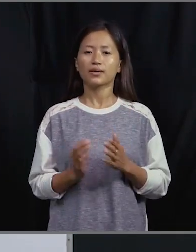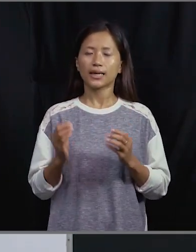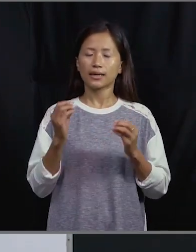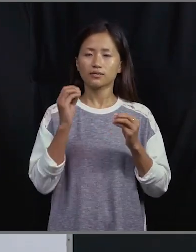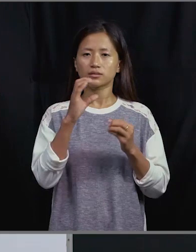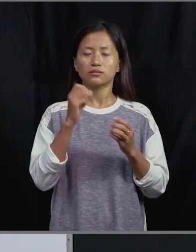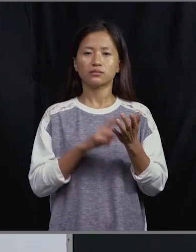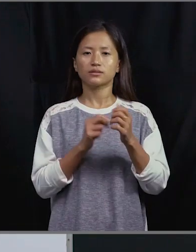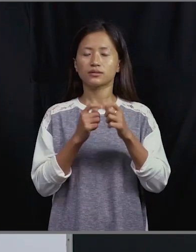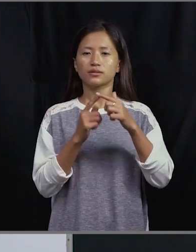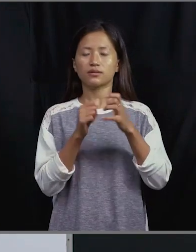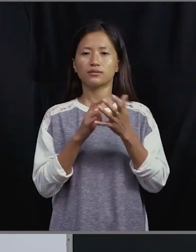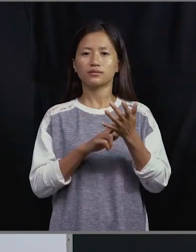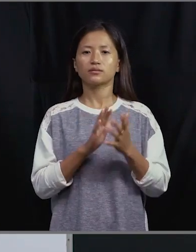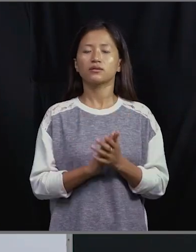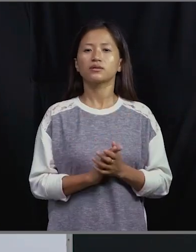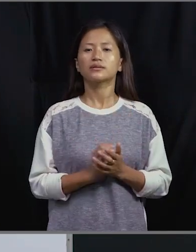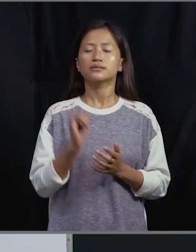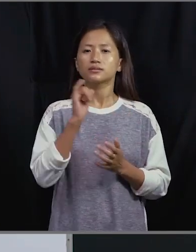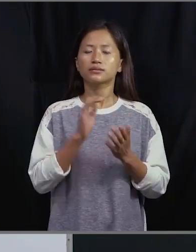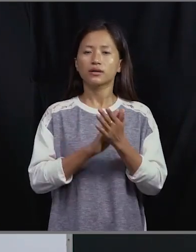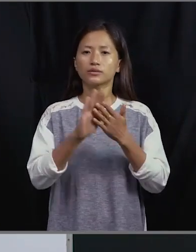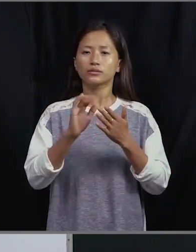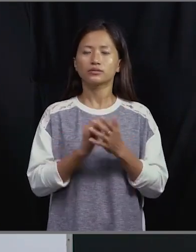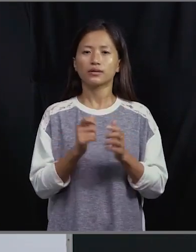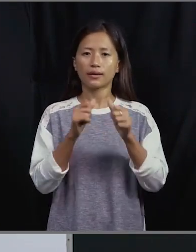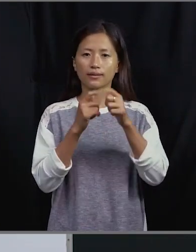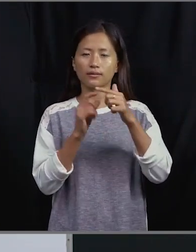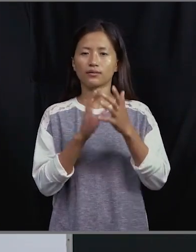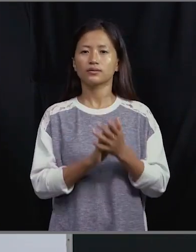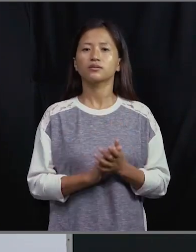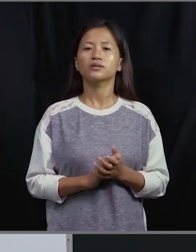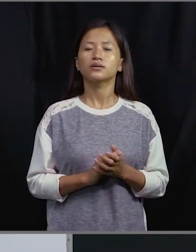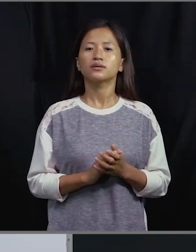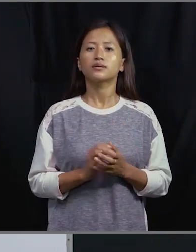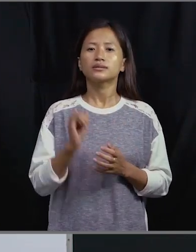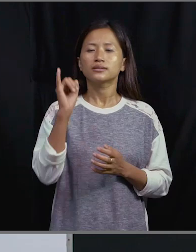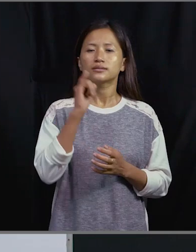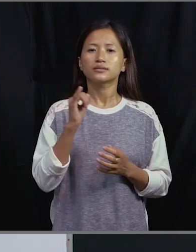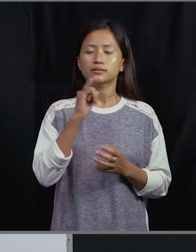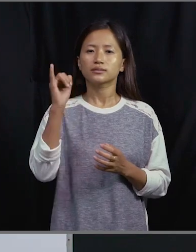6 carbon atoms and 6 hydrogen atoms. Therefore, the molecular formula of benzene is written as